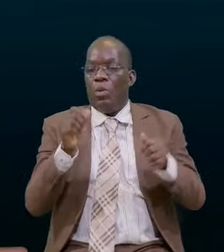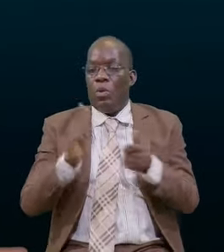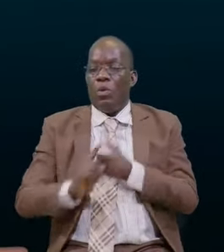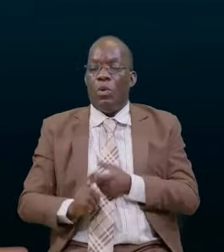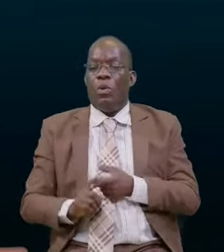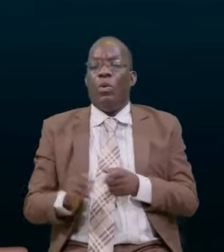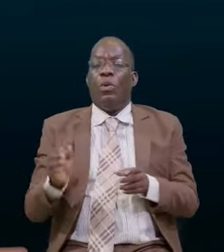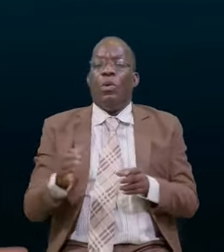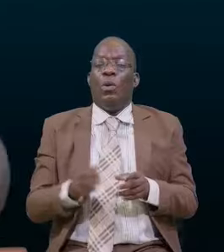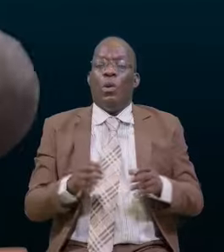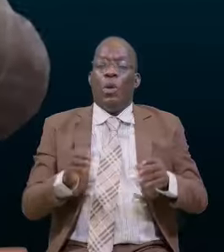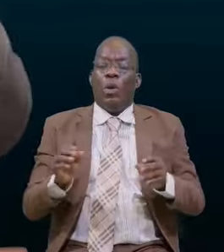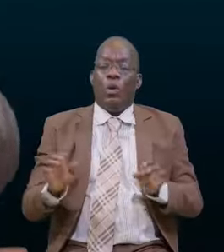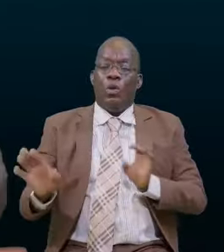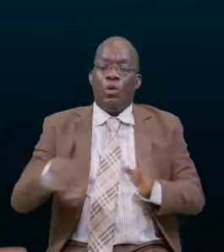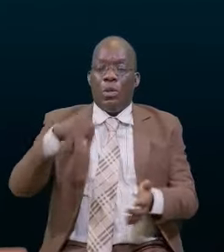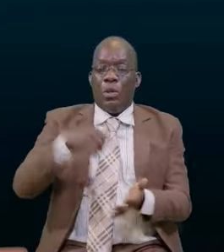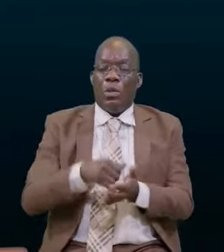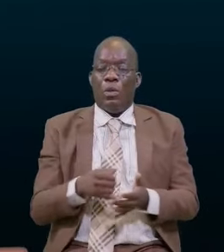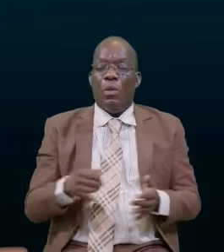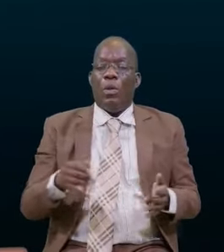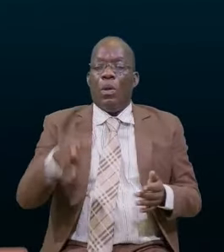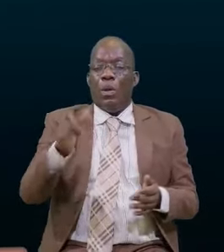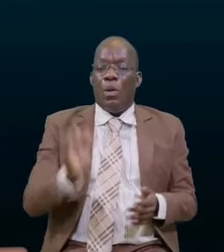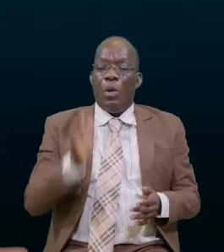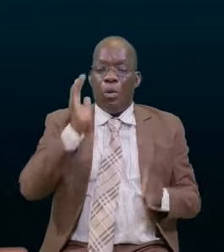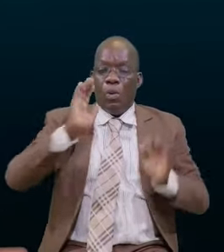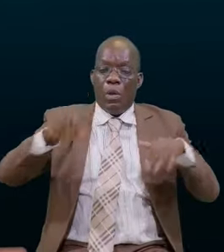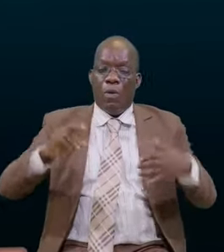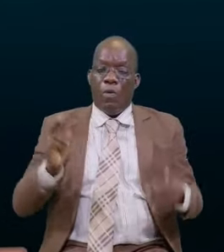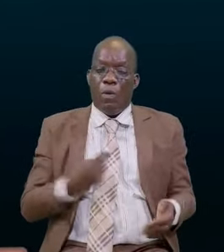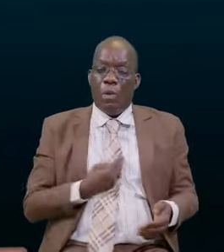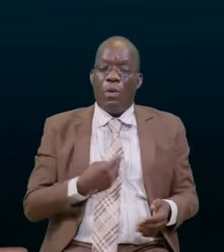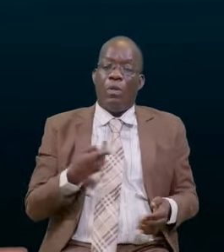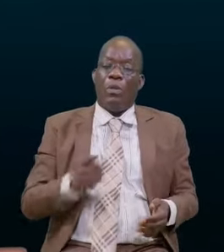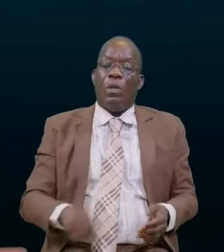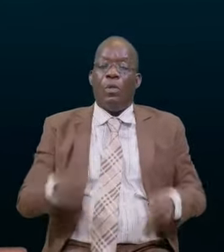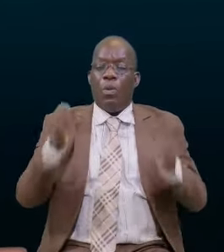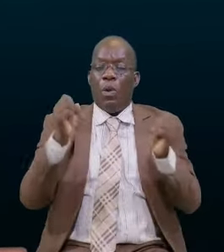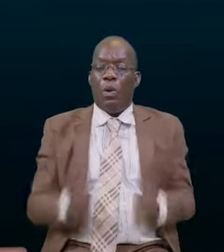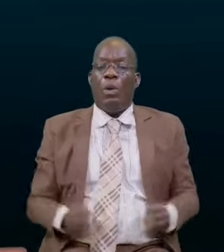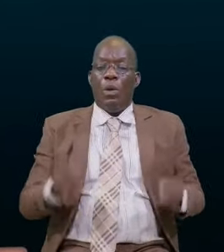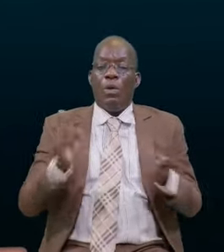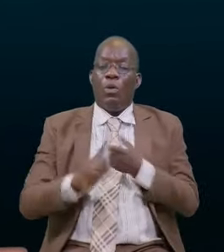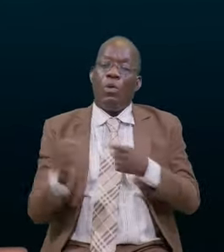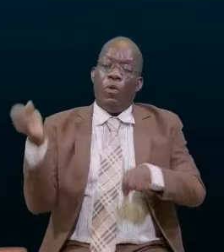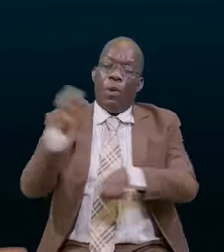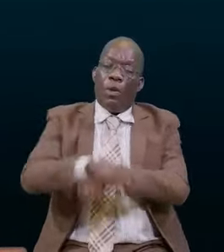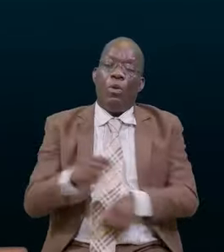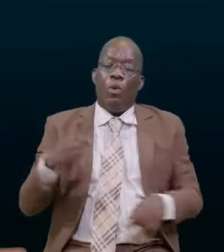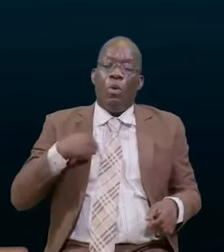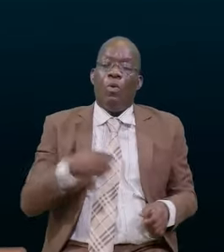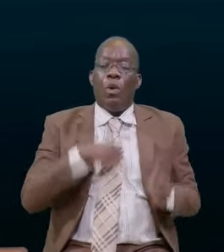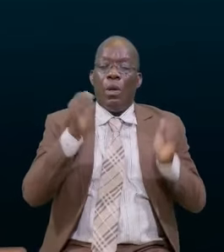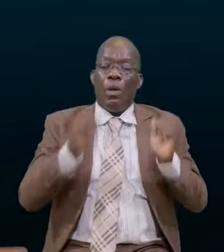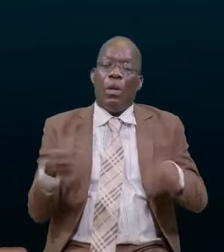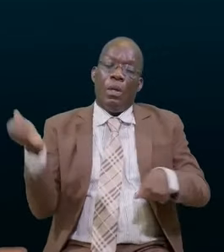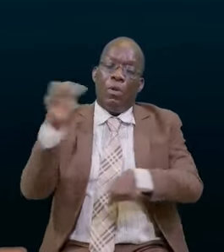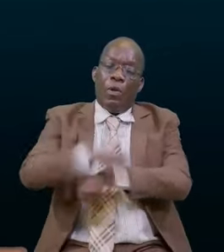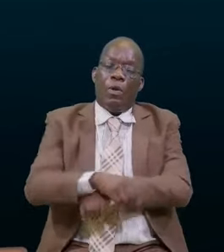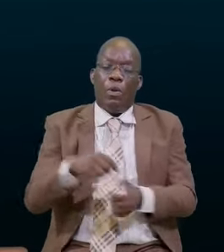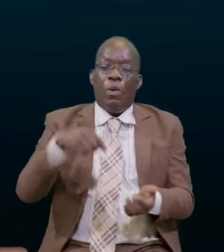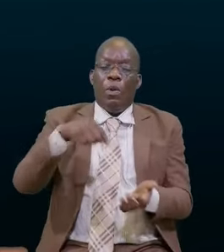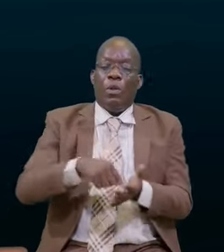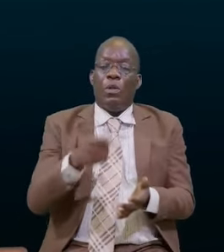guidelines of the almighty God so that we can overcome we can be able to really overcome these little little